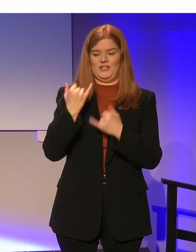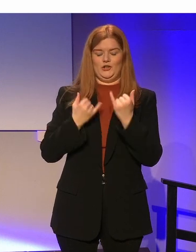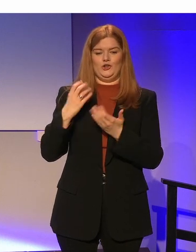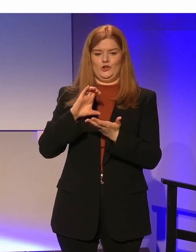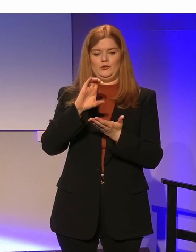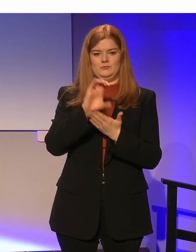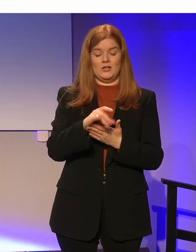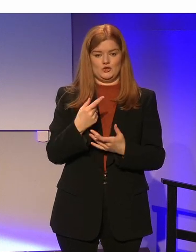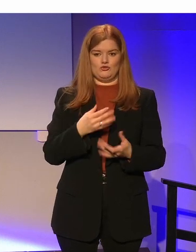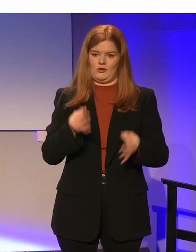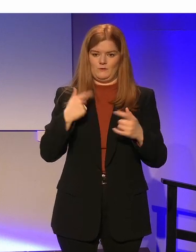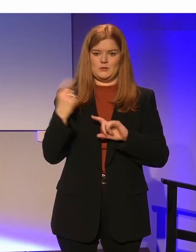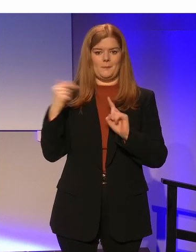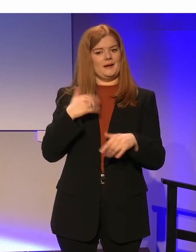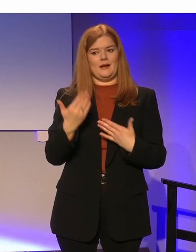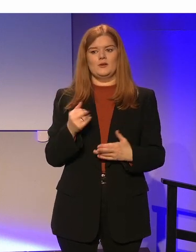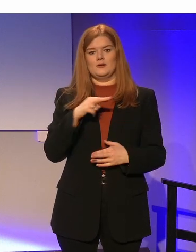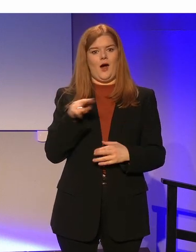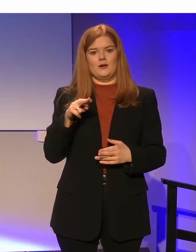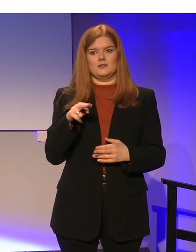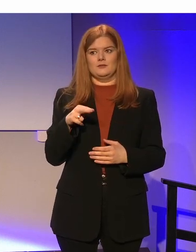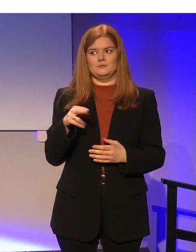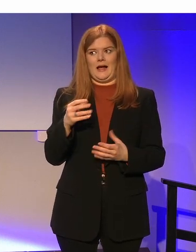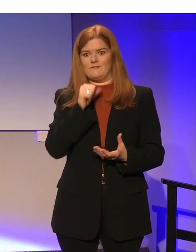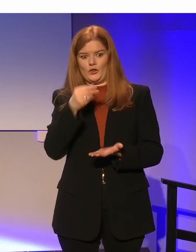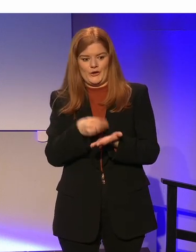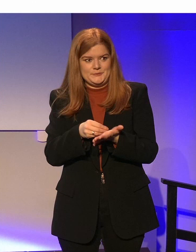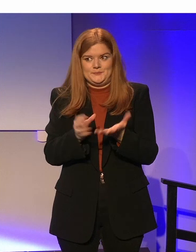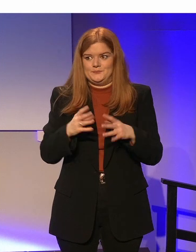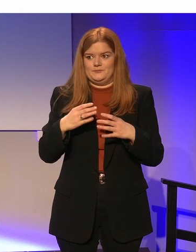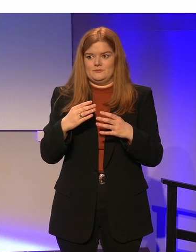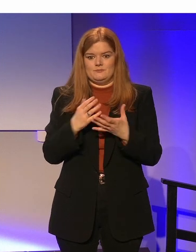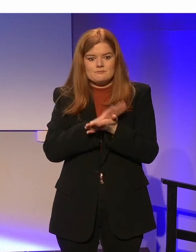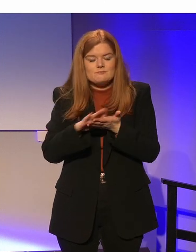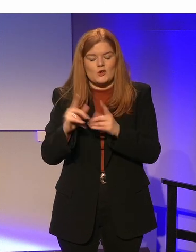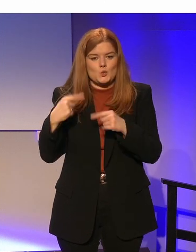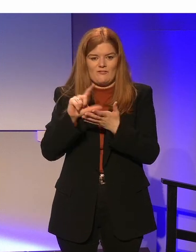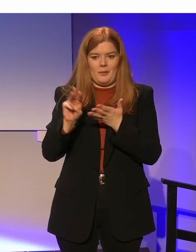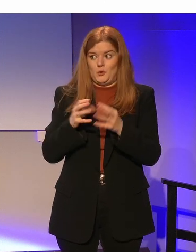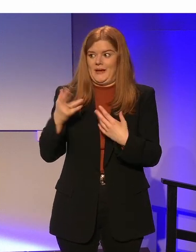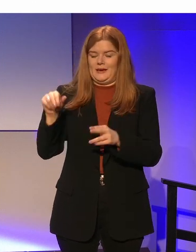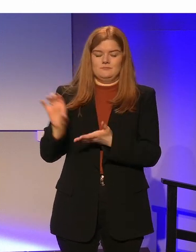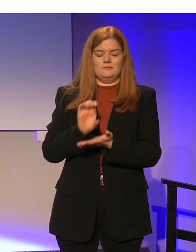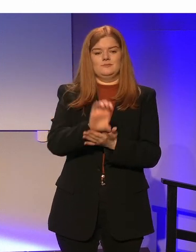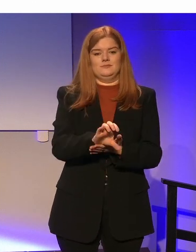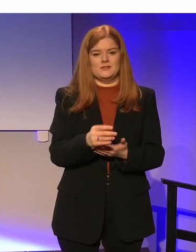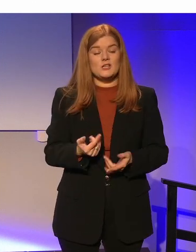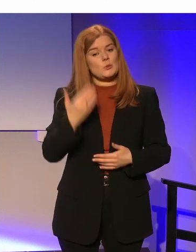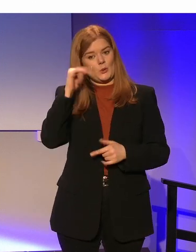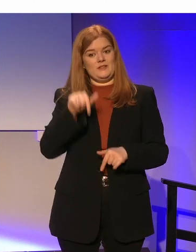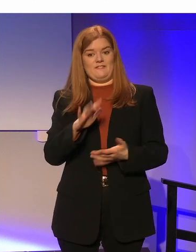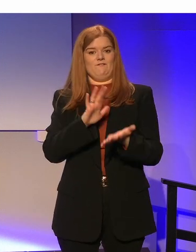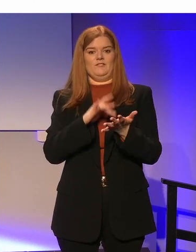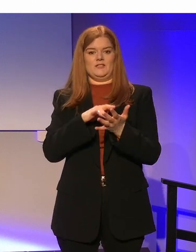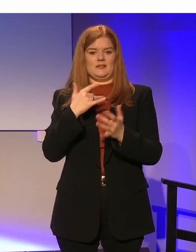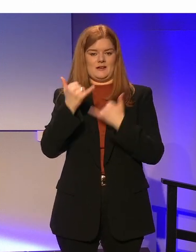So it's good to come back not empty-handed within the last 12 months. I know this is your